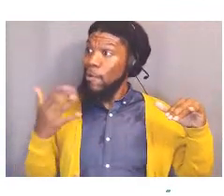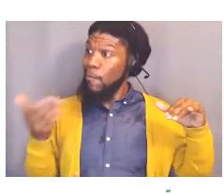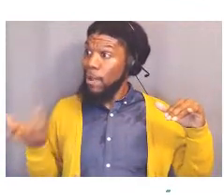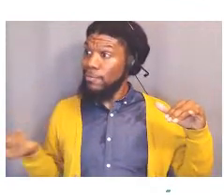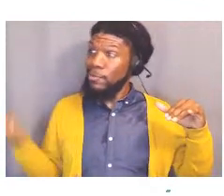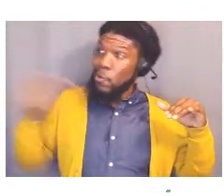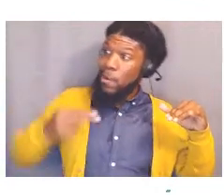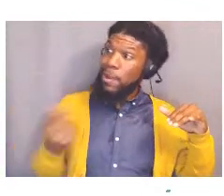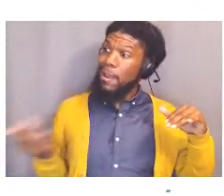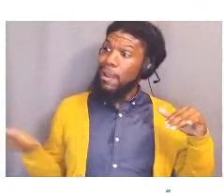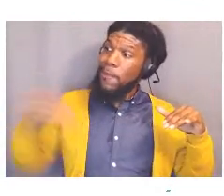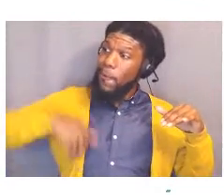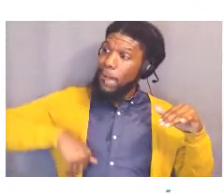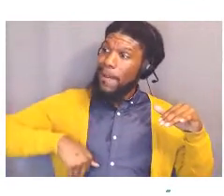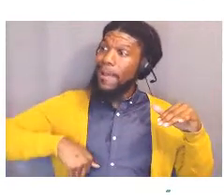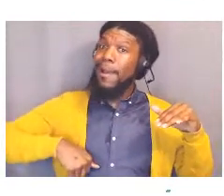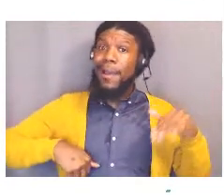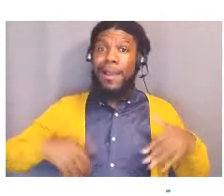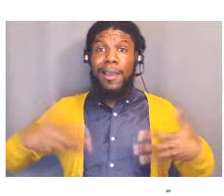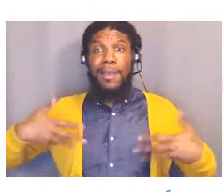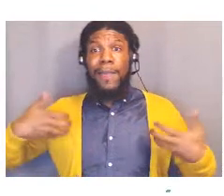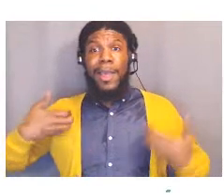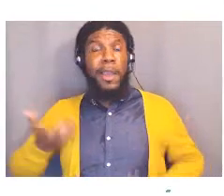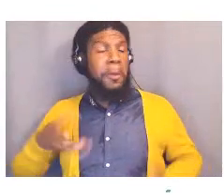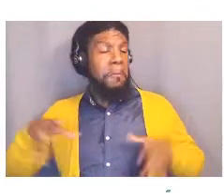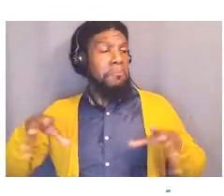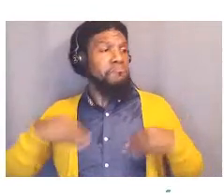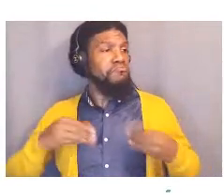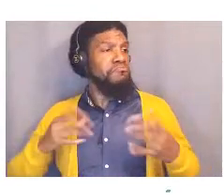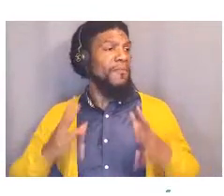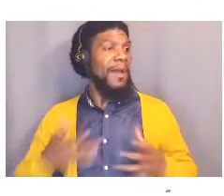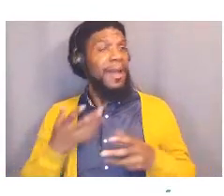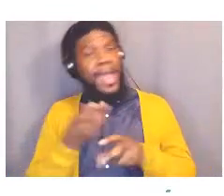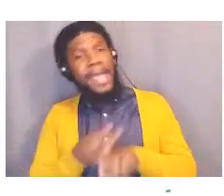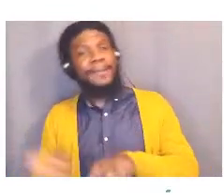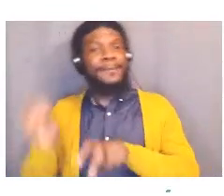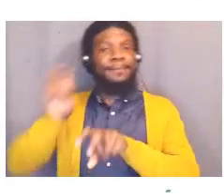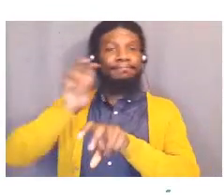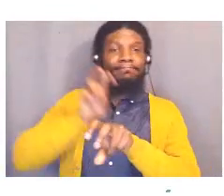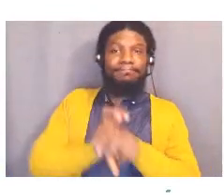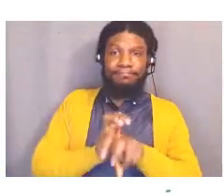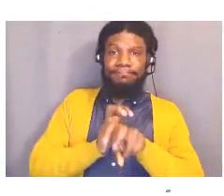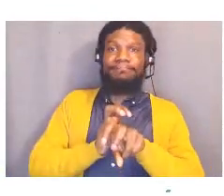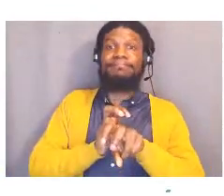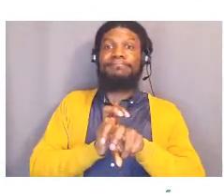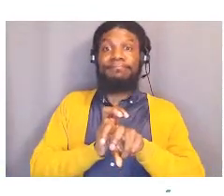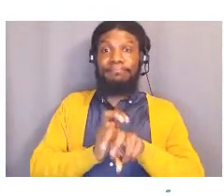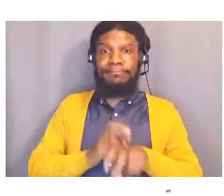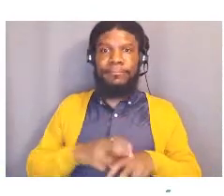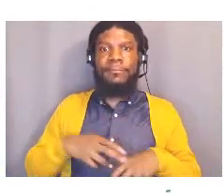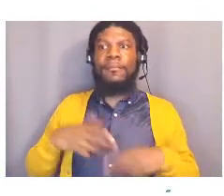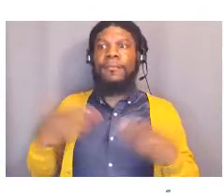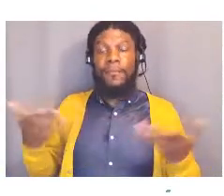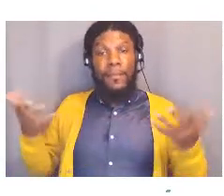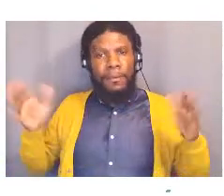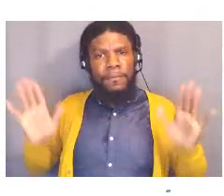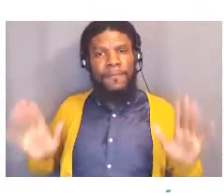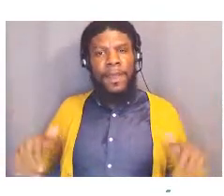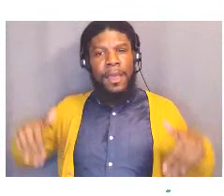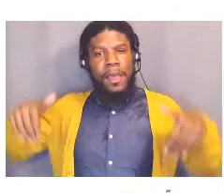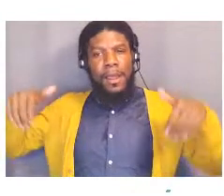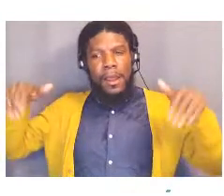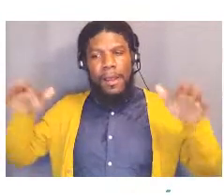me? And the monkey says, okay, and gets on his back. Up they go,